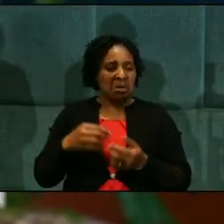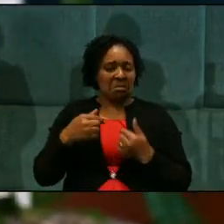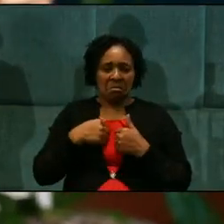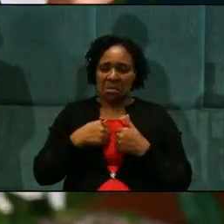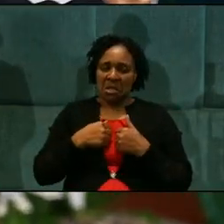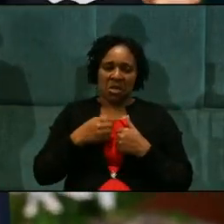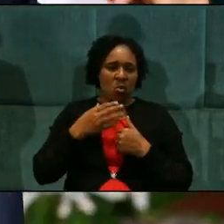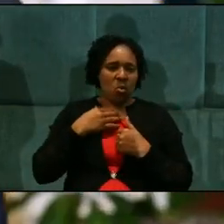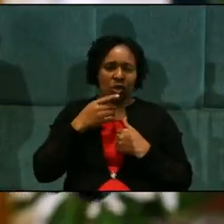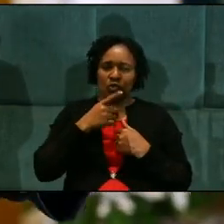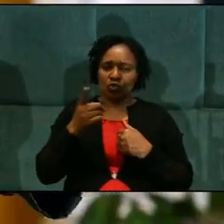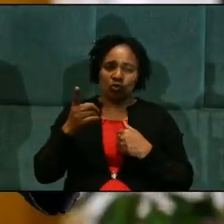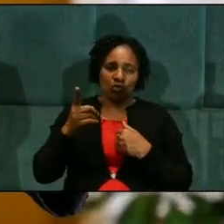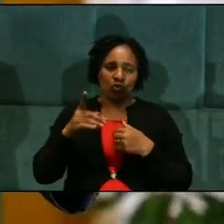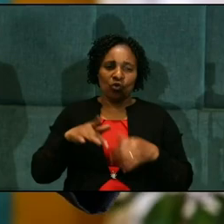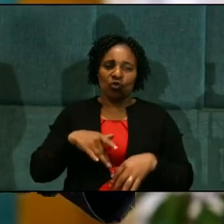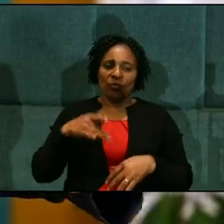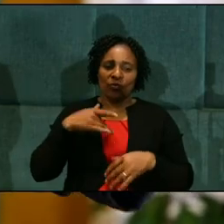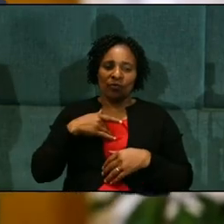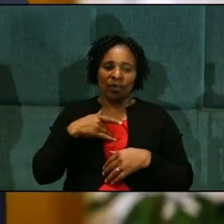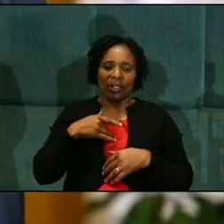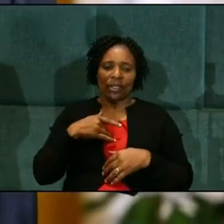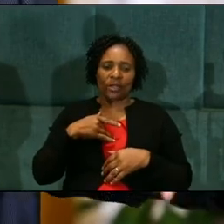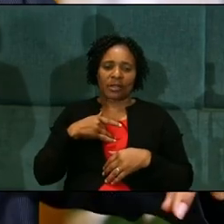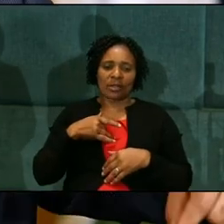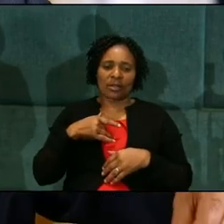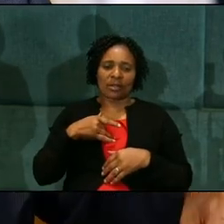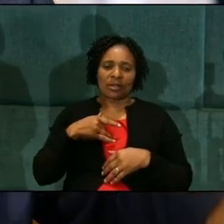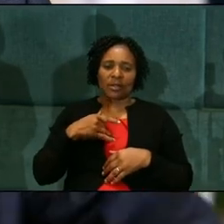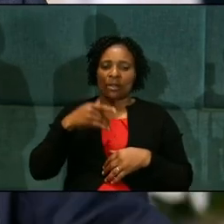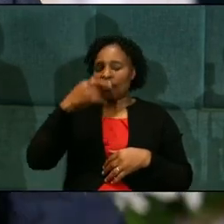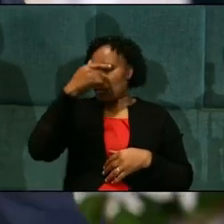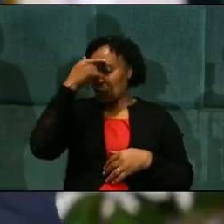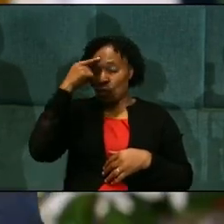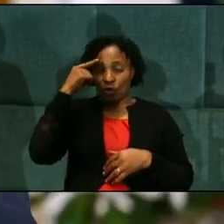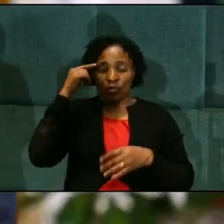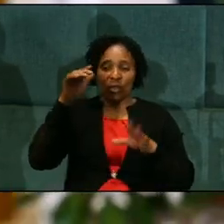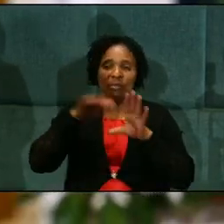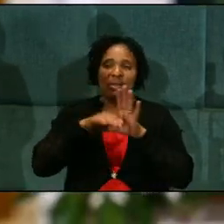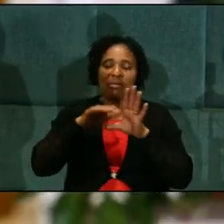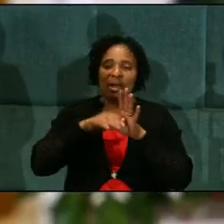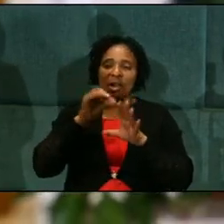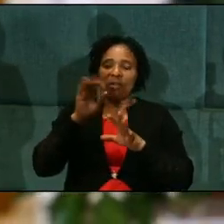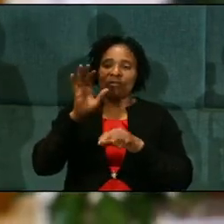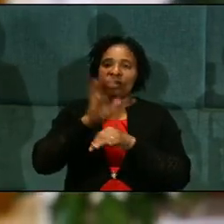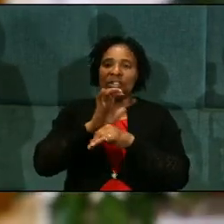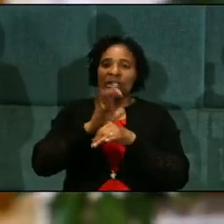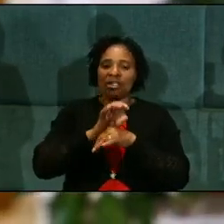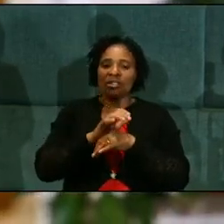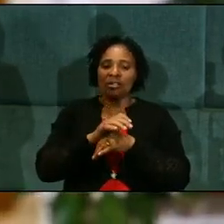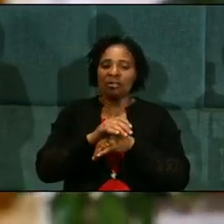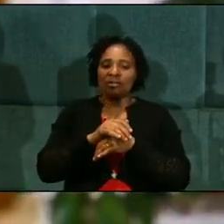want you to feel safe because you're a member of the church.